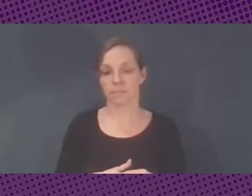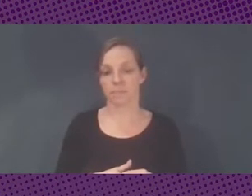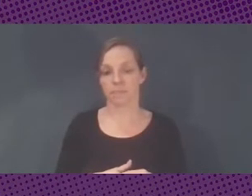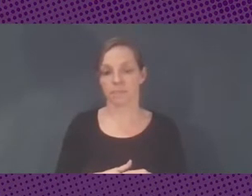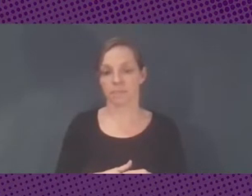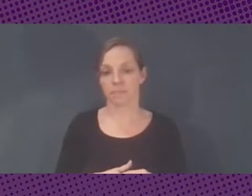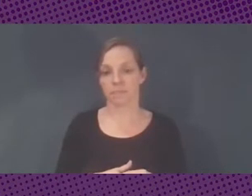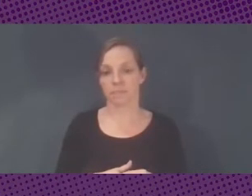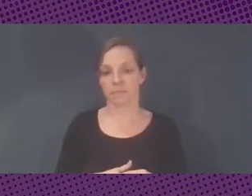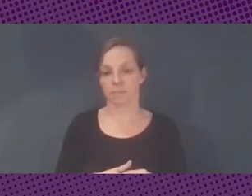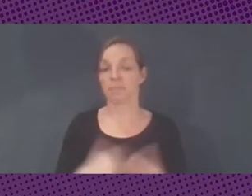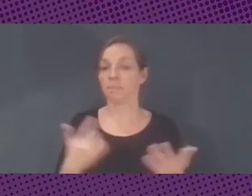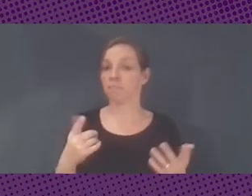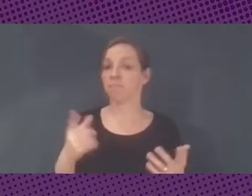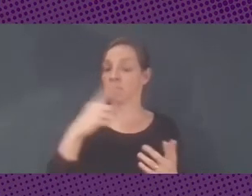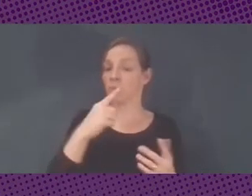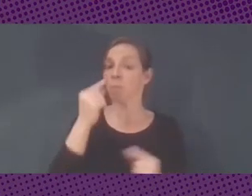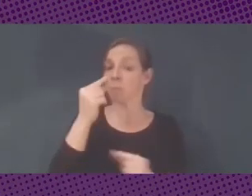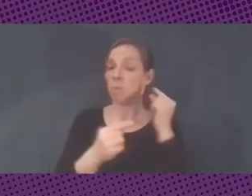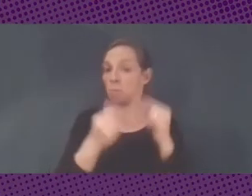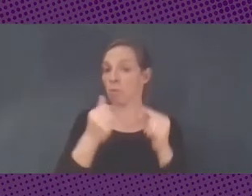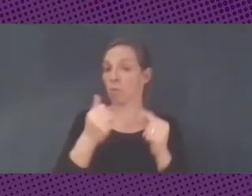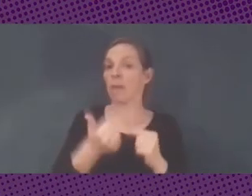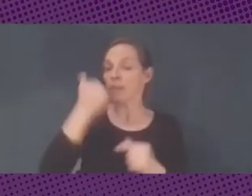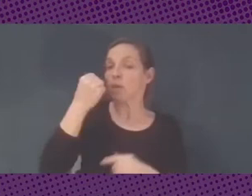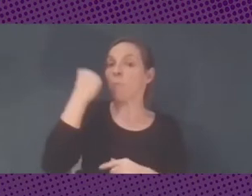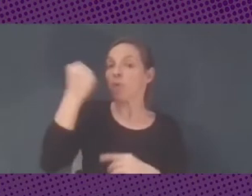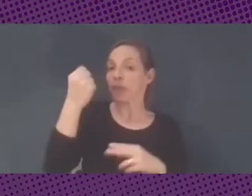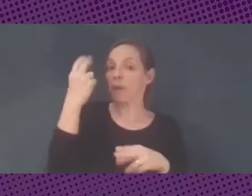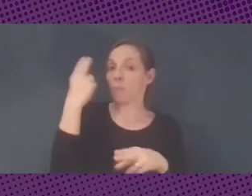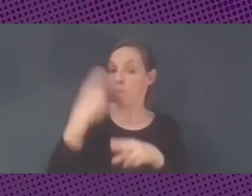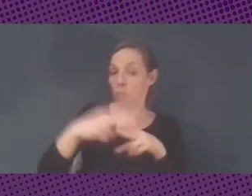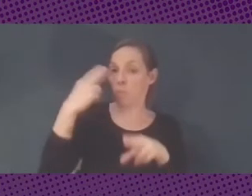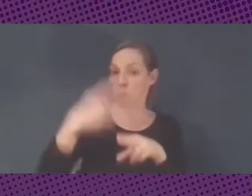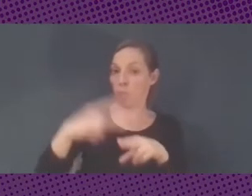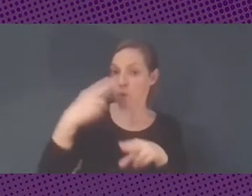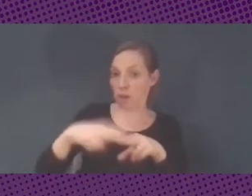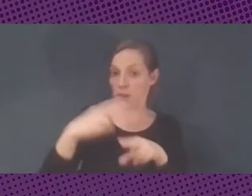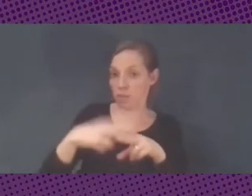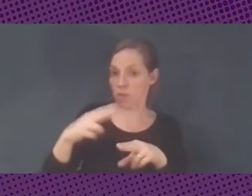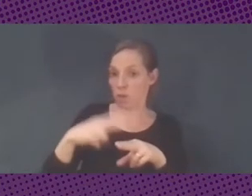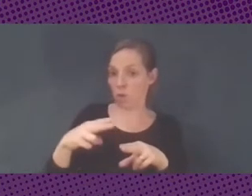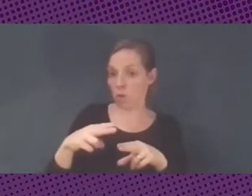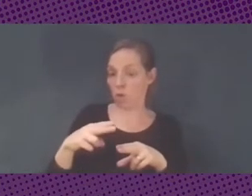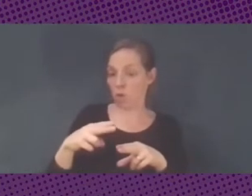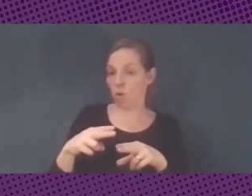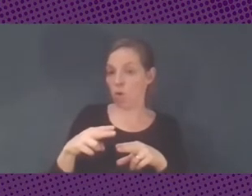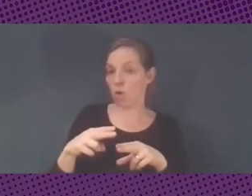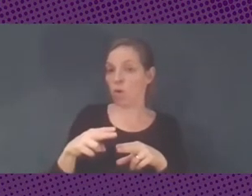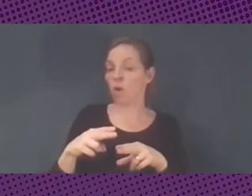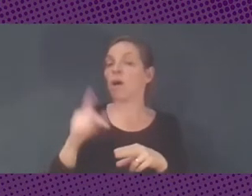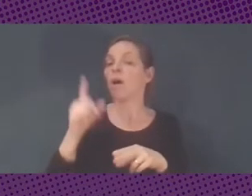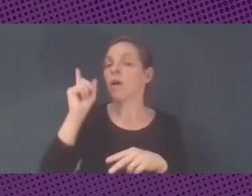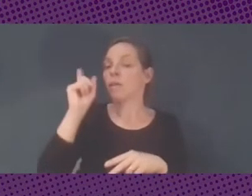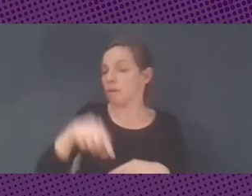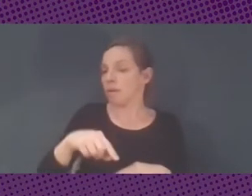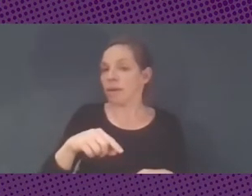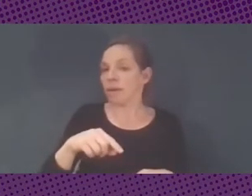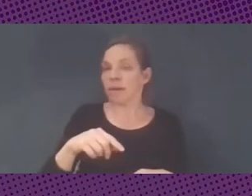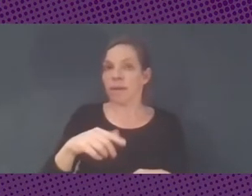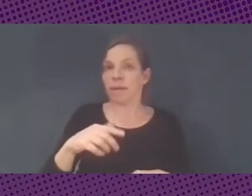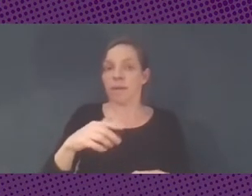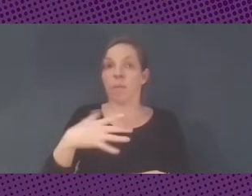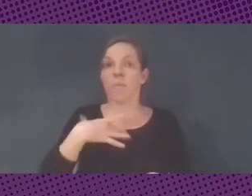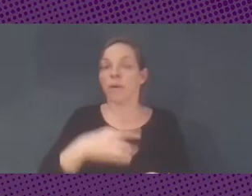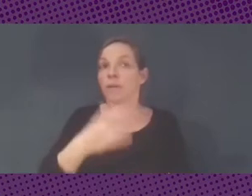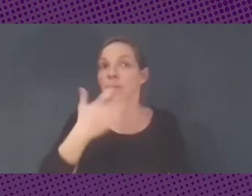not only in the way in changing the way in which the state operates in the Global South, but also changing the way in which